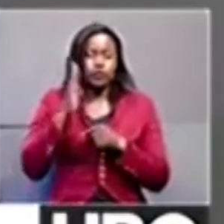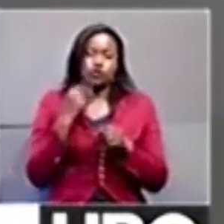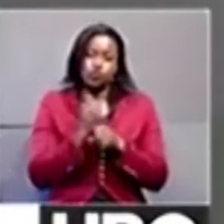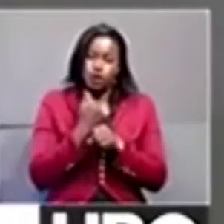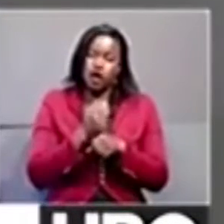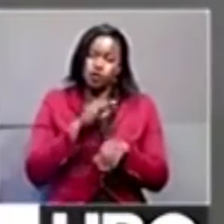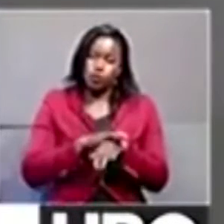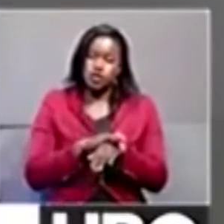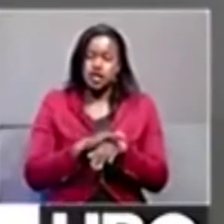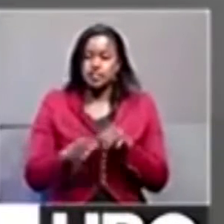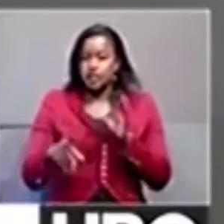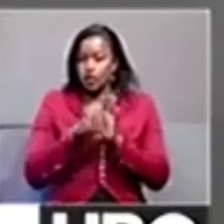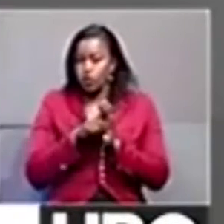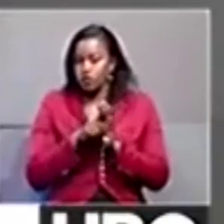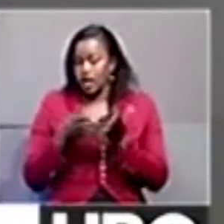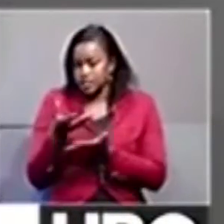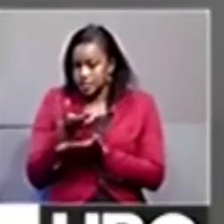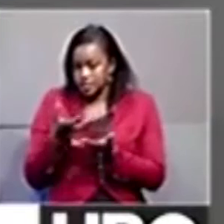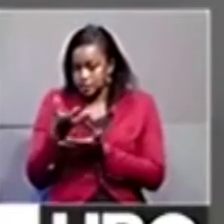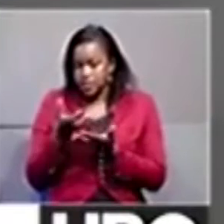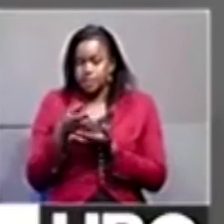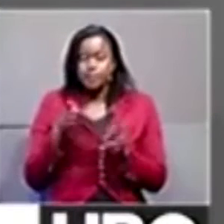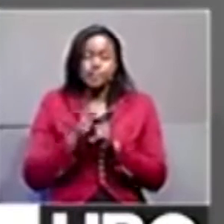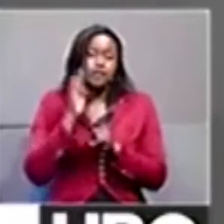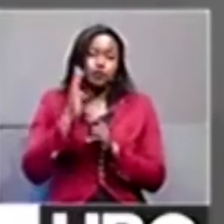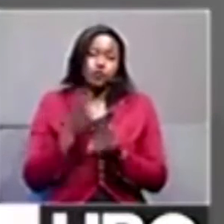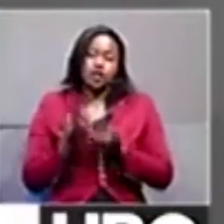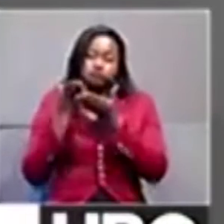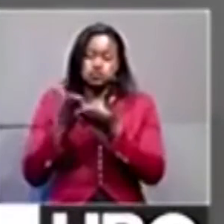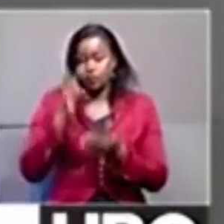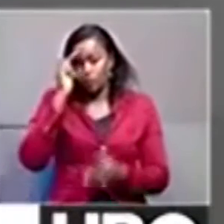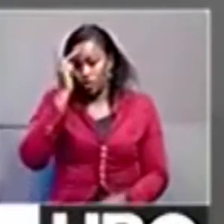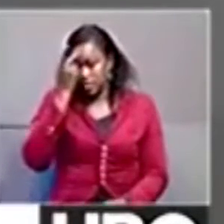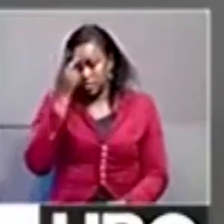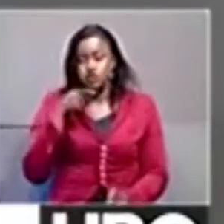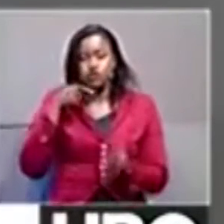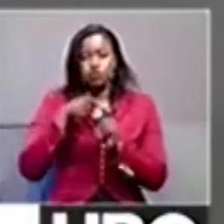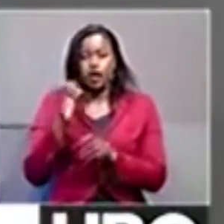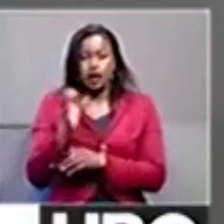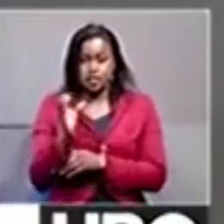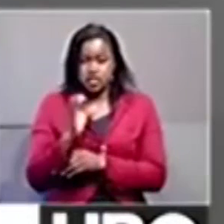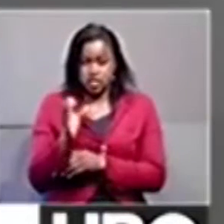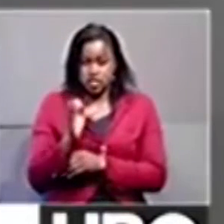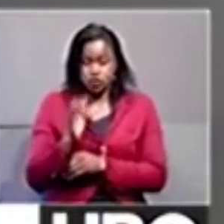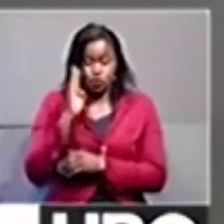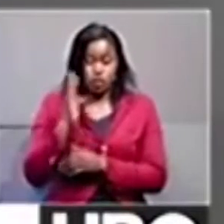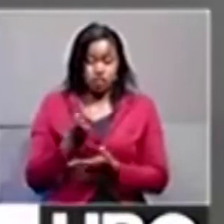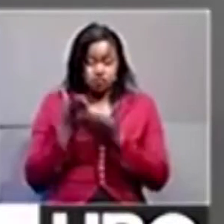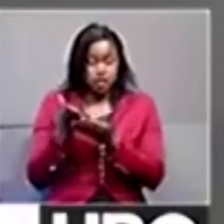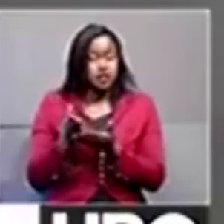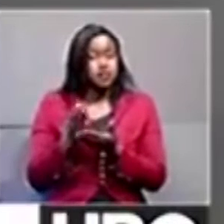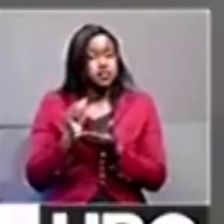assessment and then submitting the policy back to cabinet to